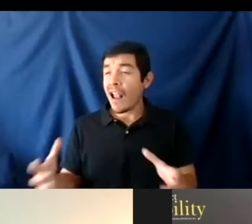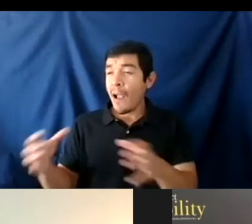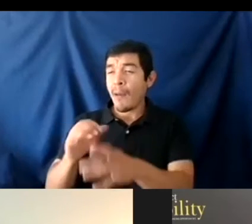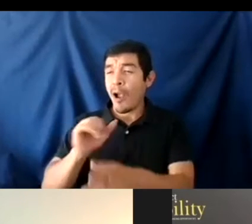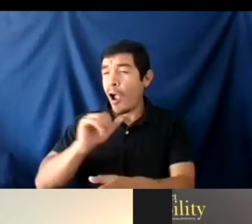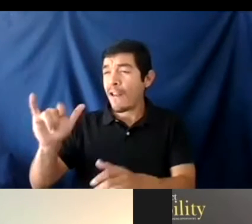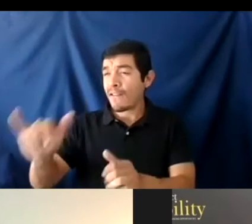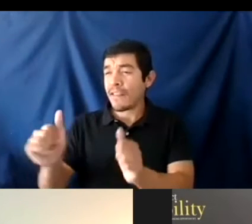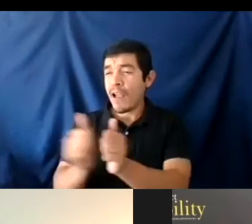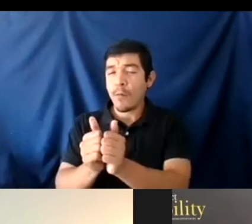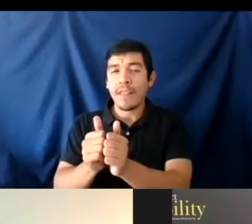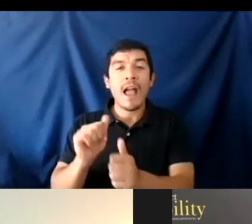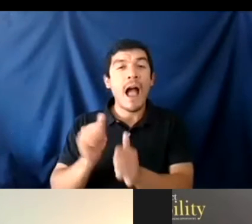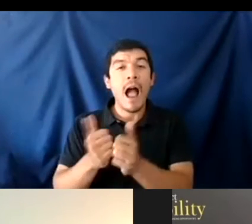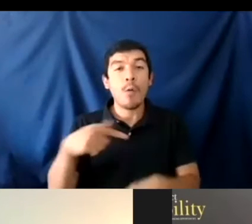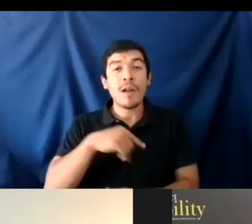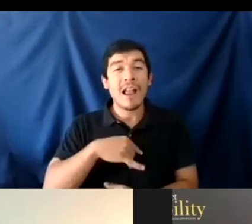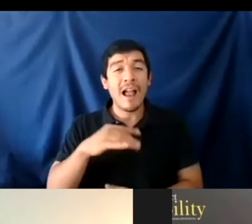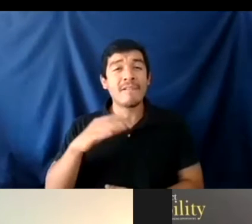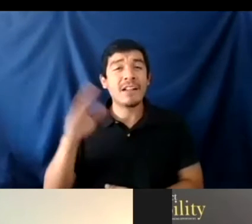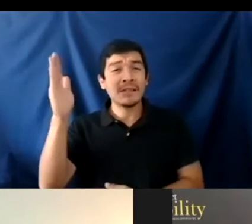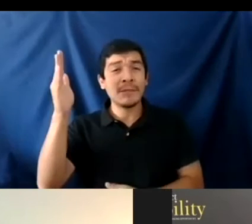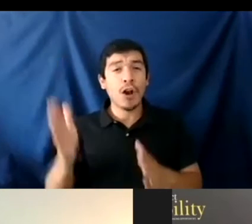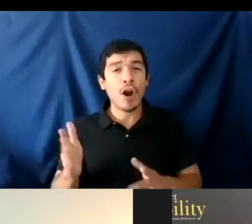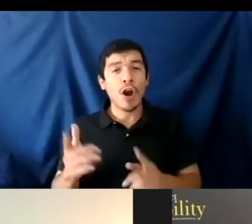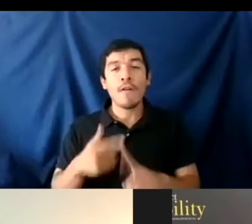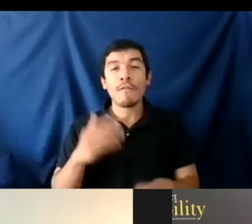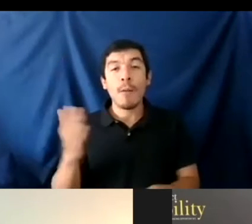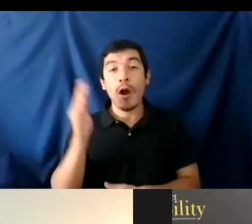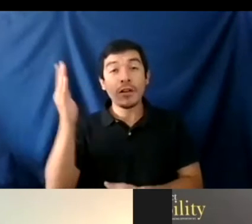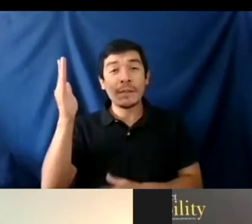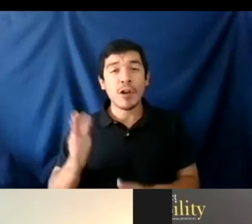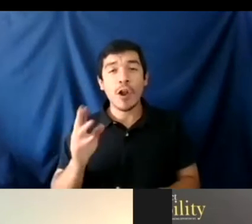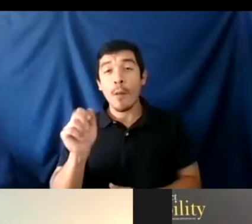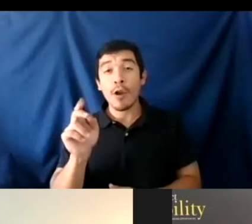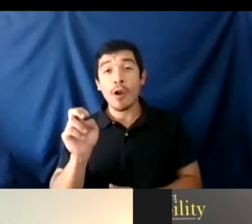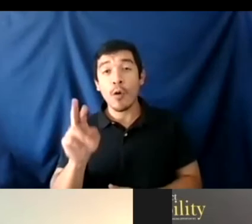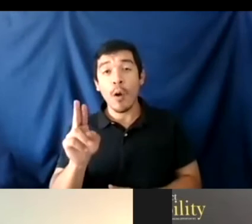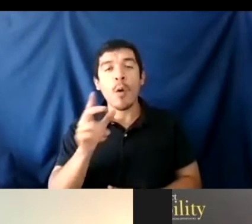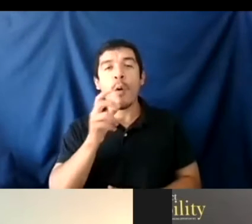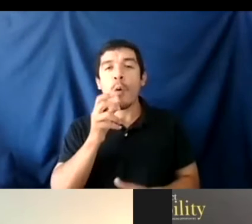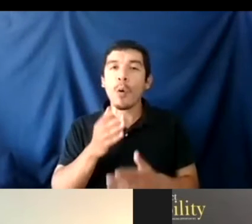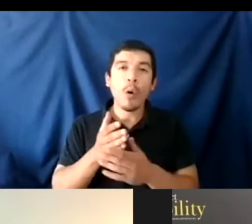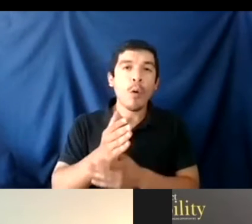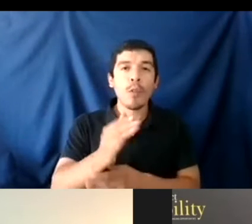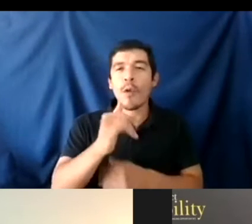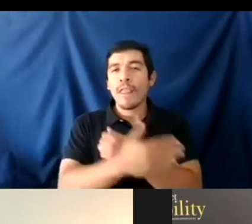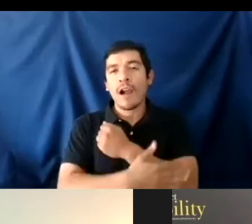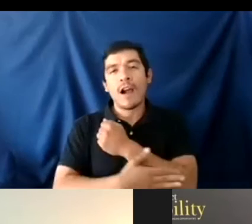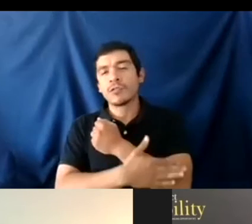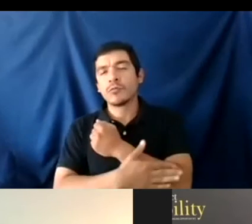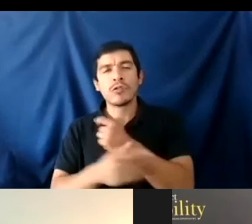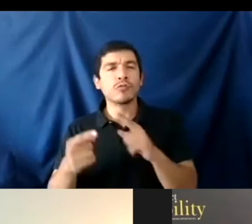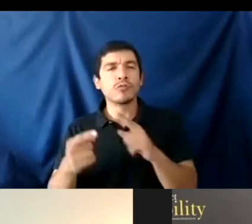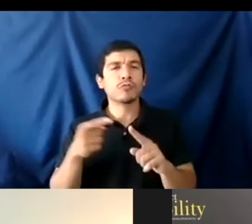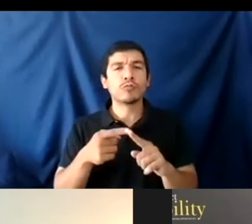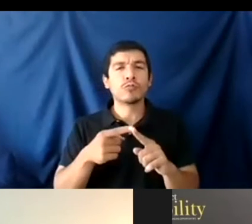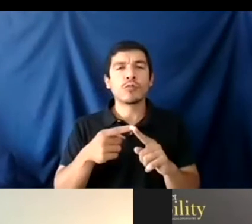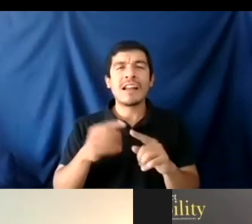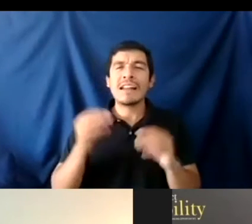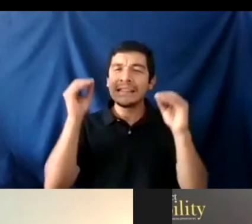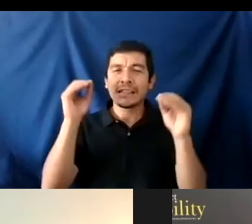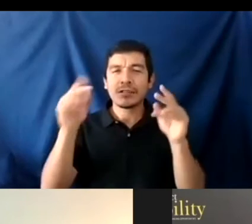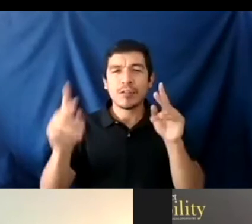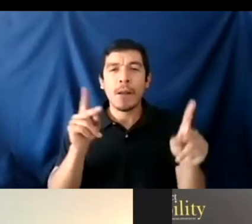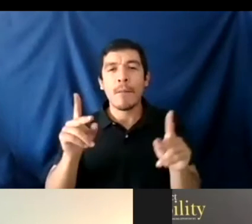with how we have speakers from our Speakers Bureau who move forward throughout the country to educate people